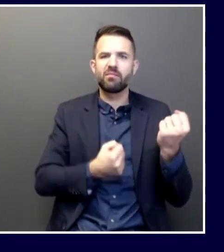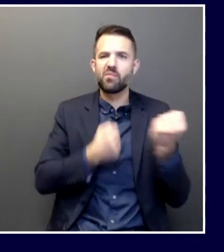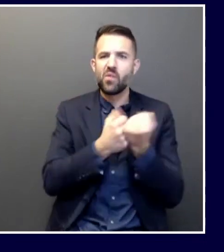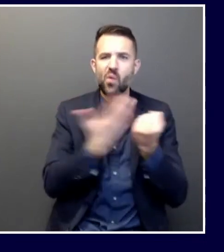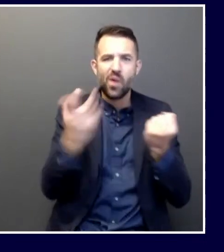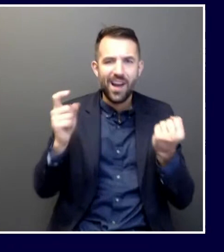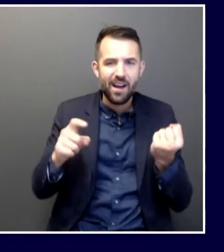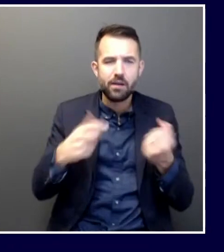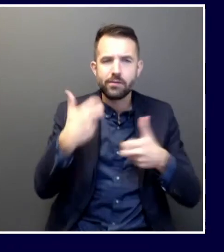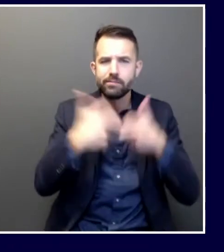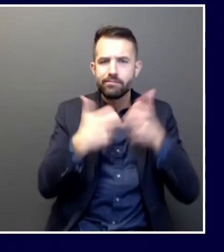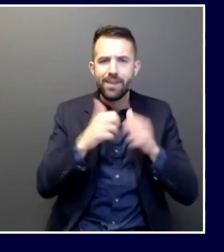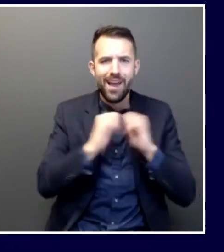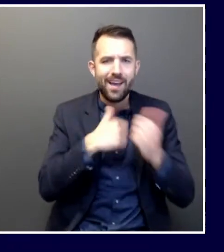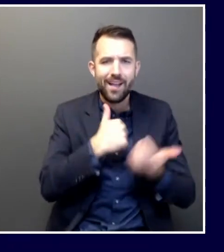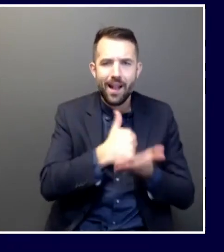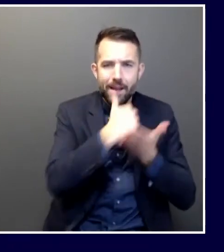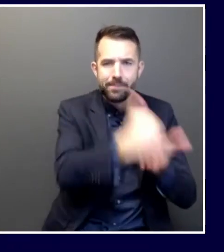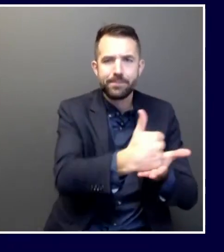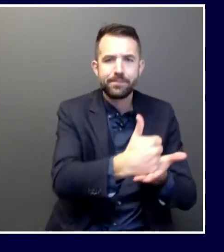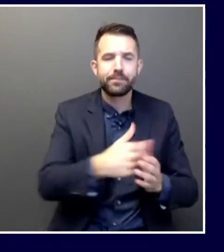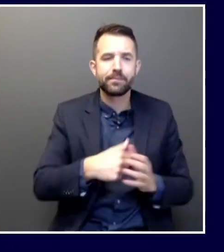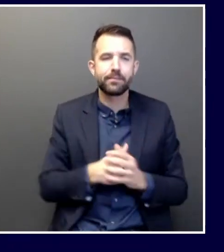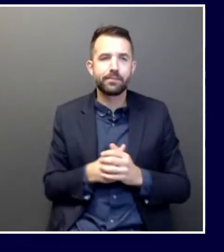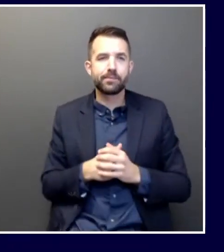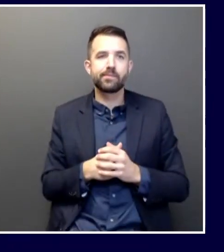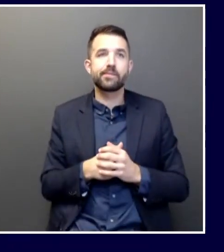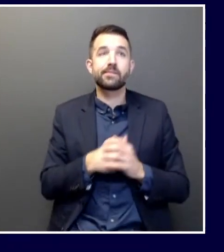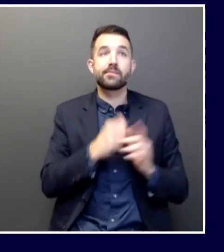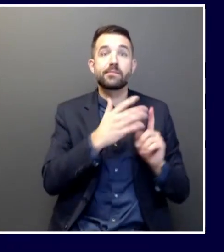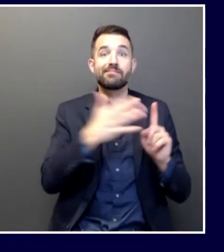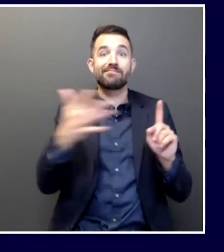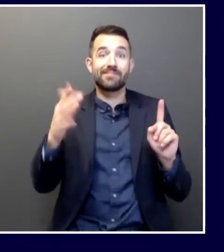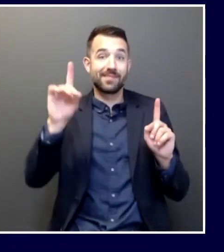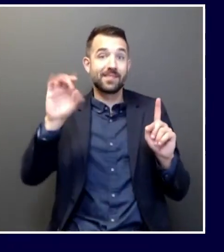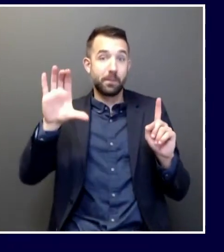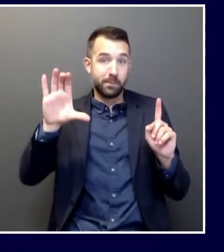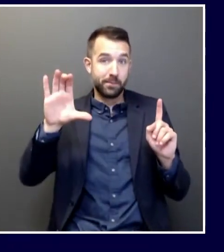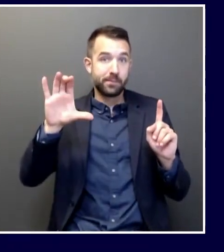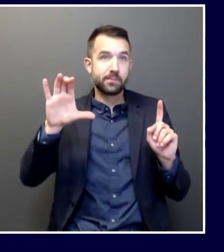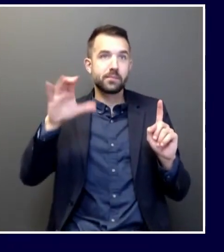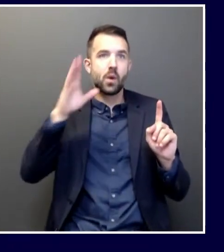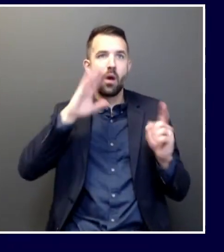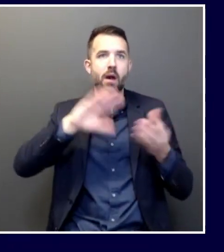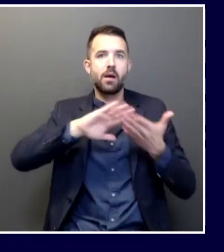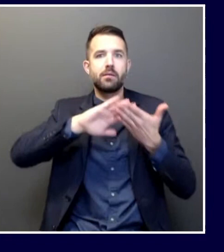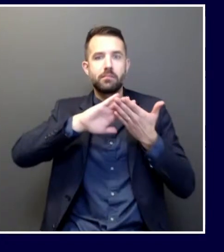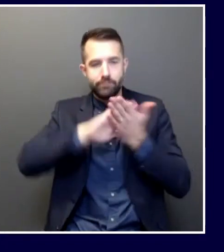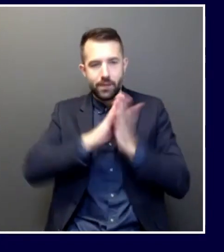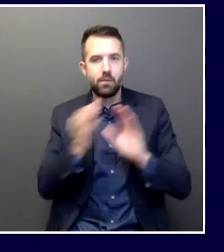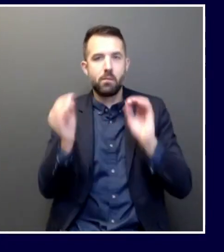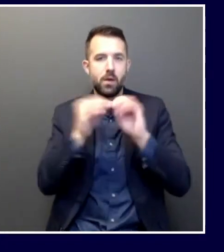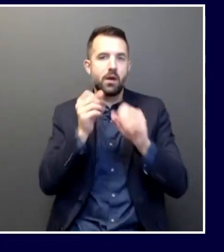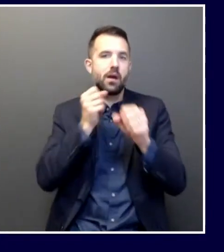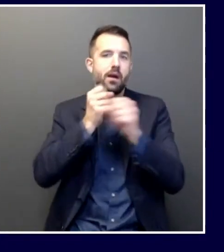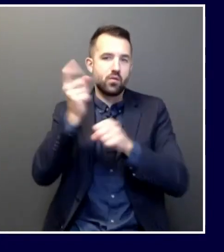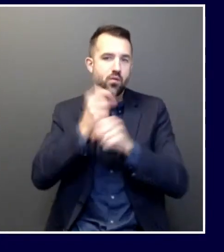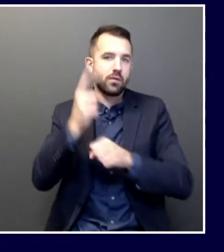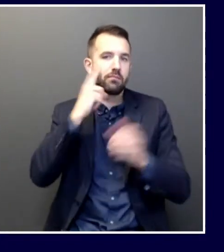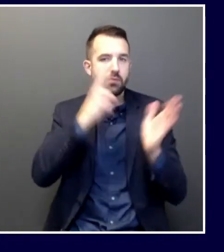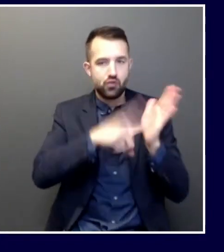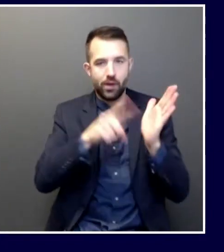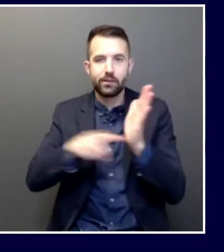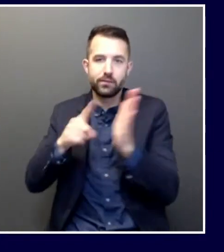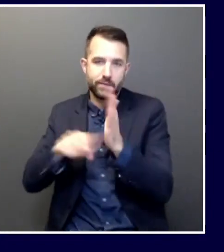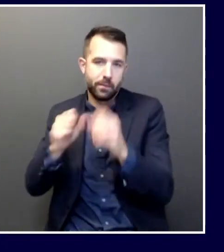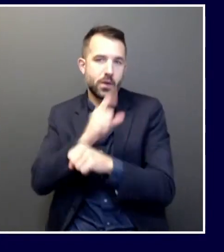in December convert that monthly survey into an annual compliance report, which will serve as the basis for how facilities will report